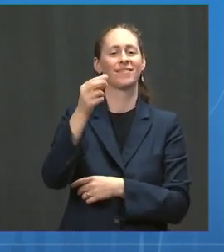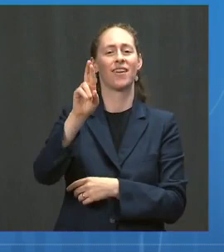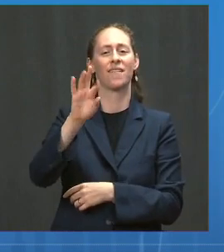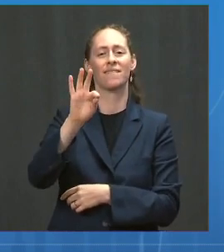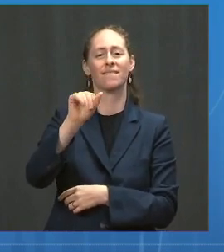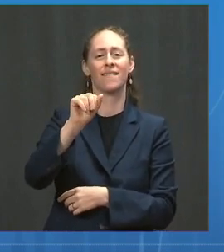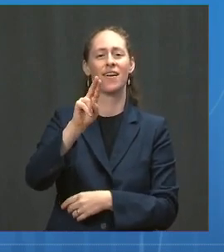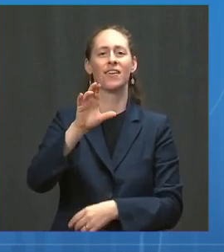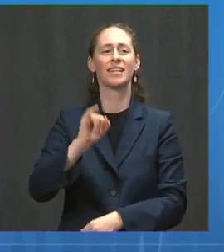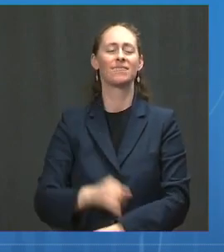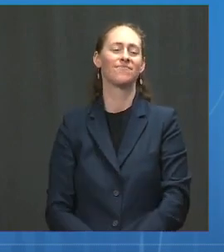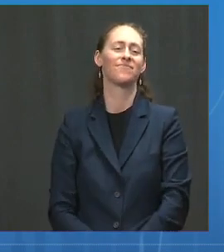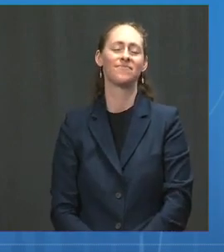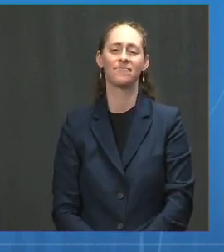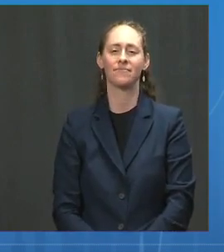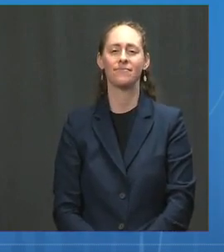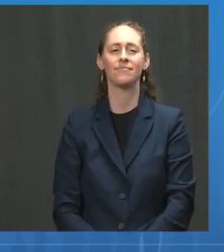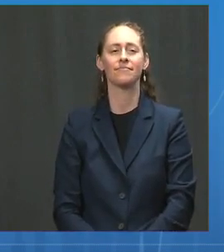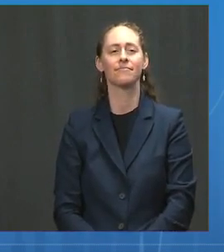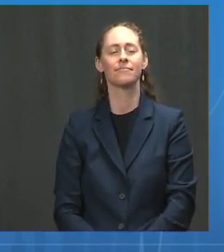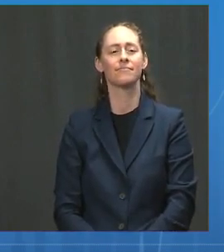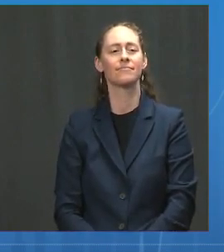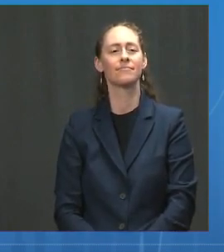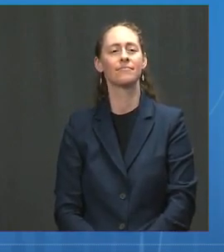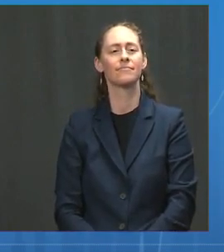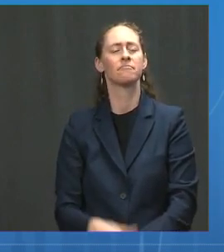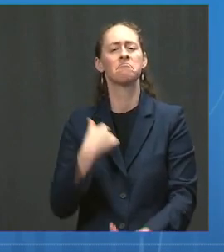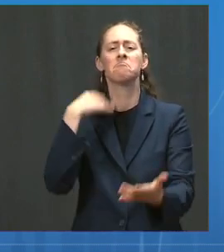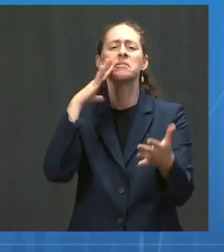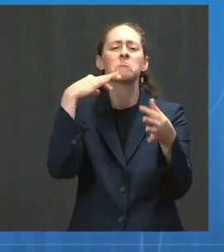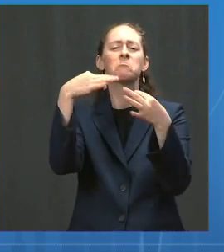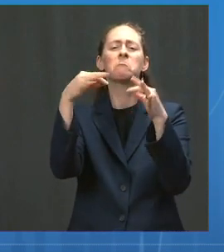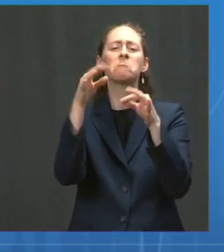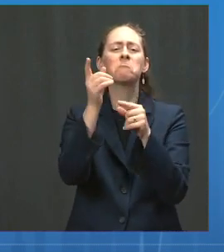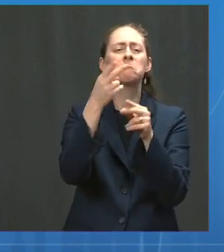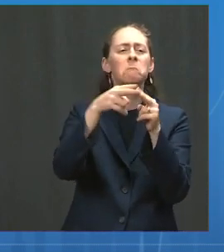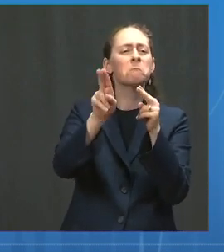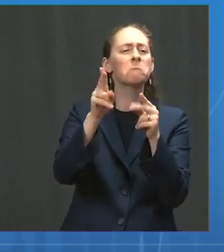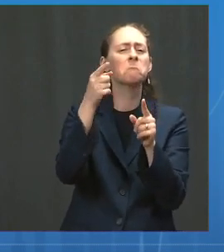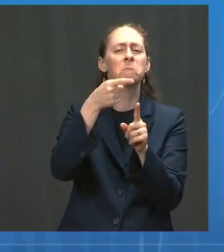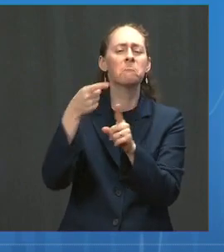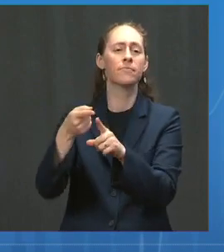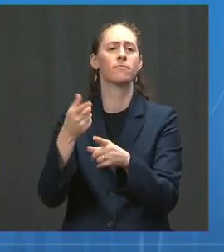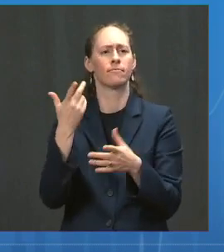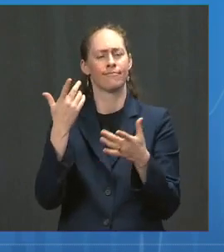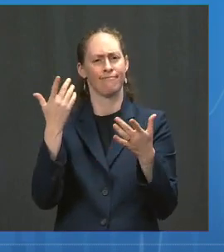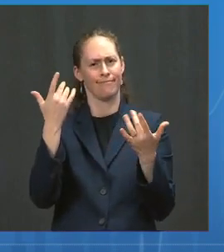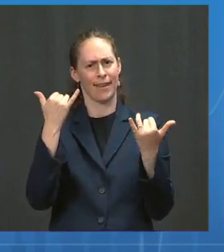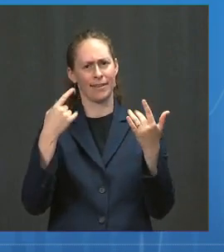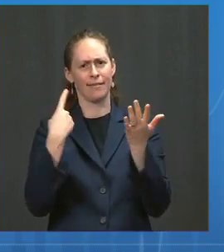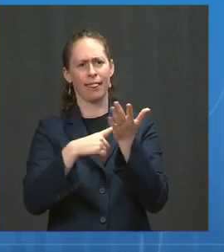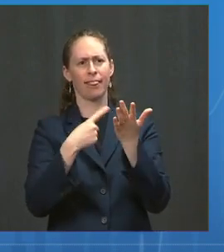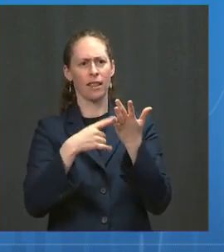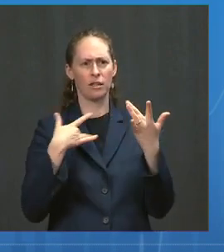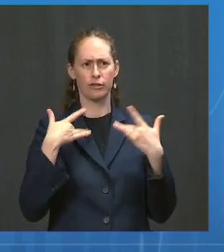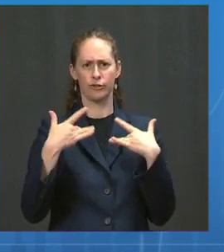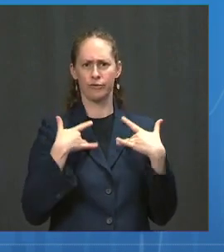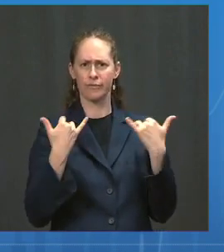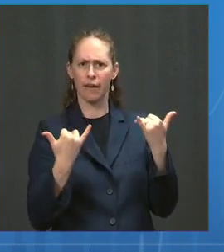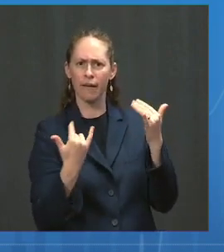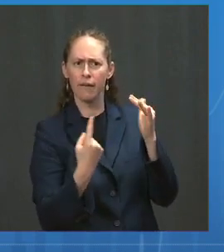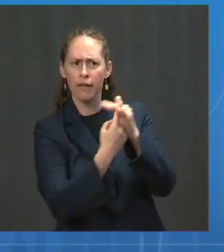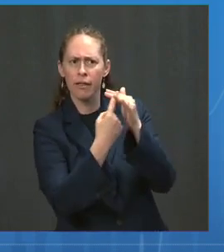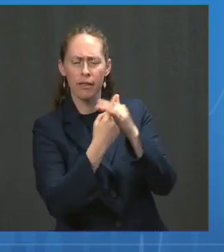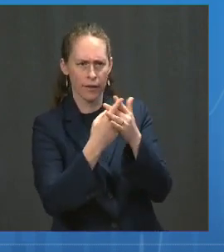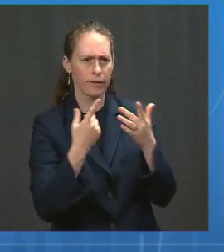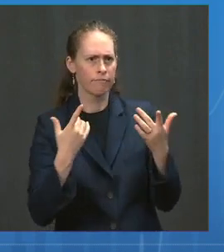very much, Dr. Walensky. I'd just like to spend a minute or two addressing a concern that I continue to hear regarding the speed with which